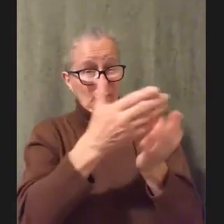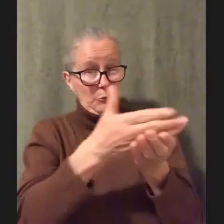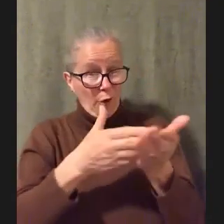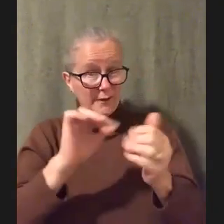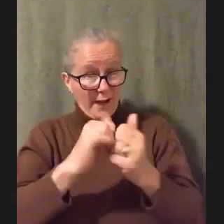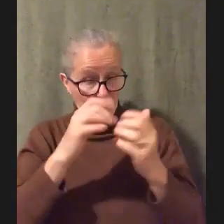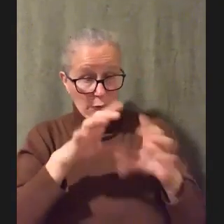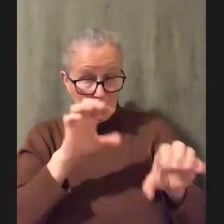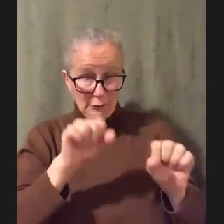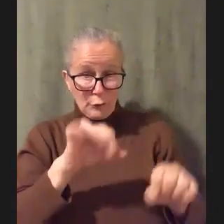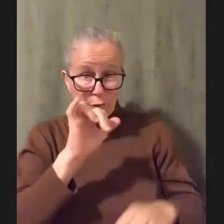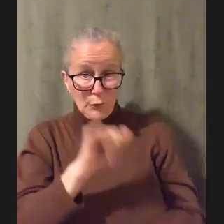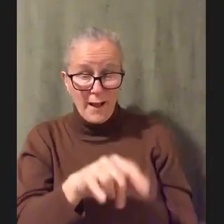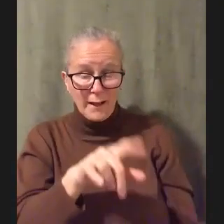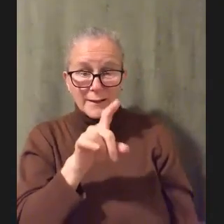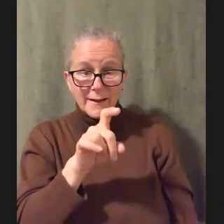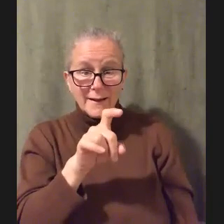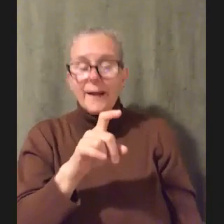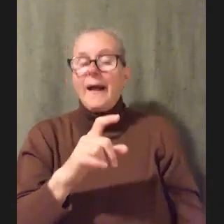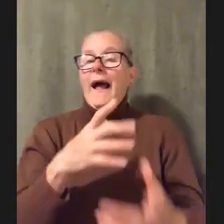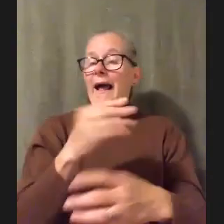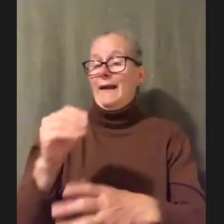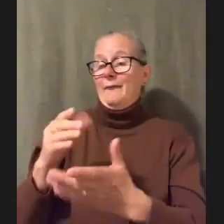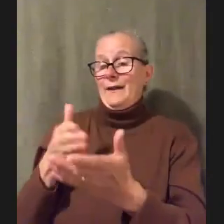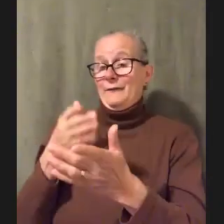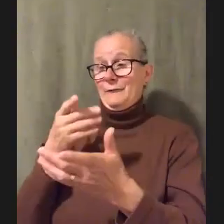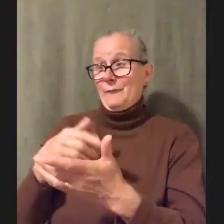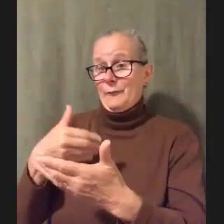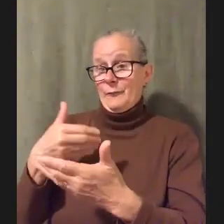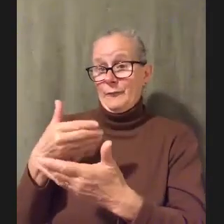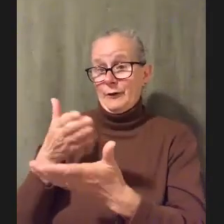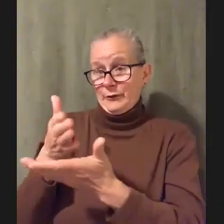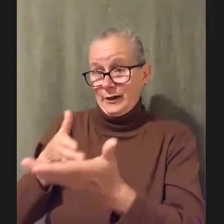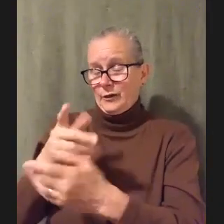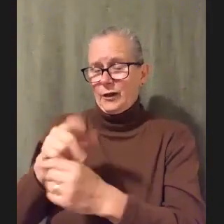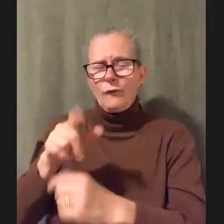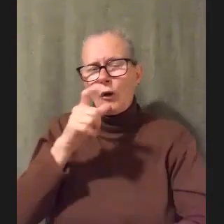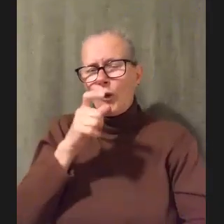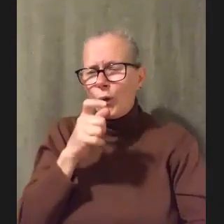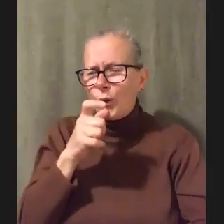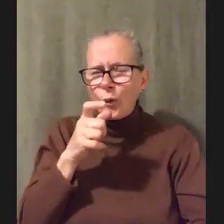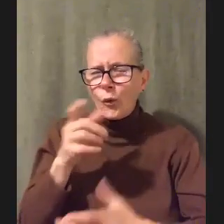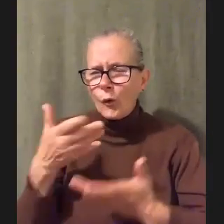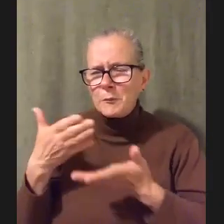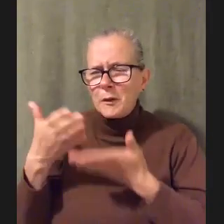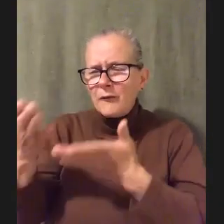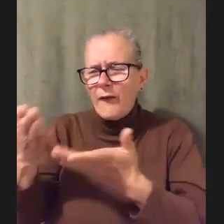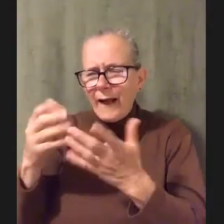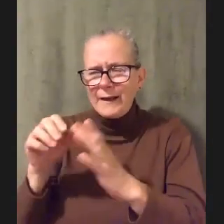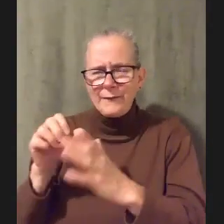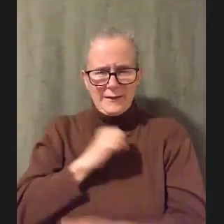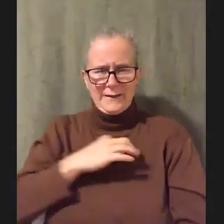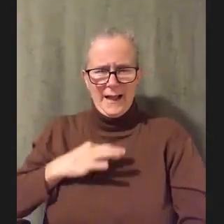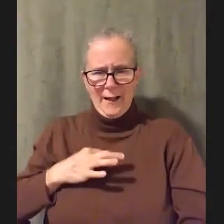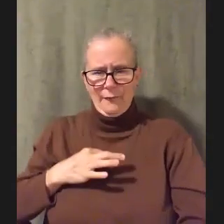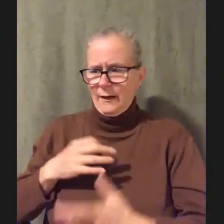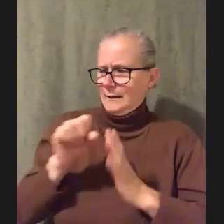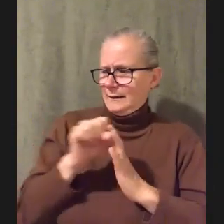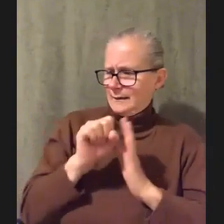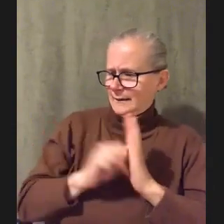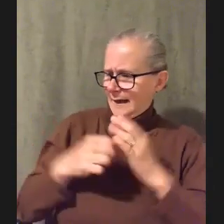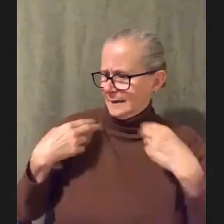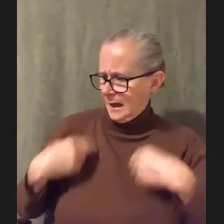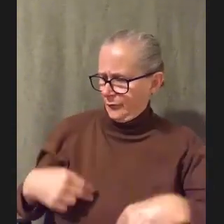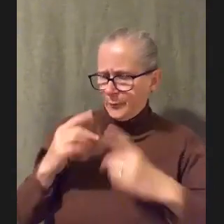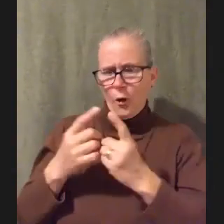actually be doing it. And then there's who will provide the staffing. Is it the State Health Department,